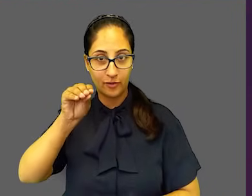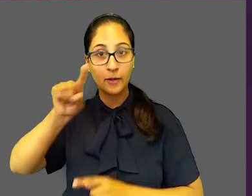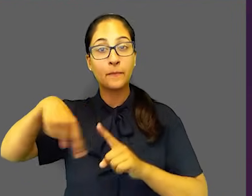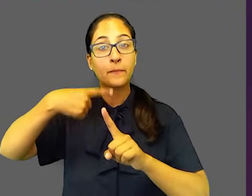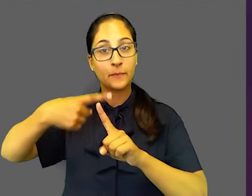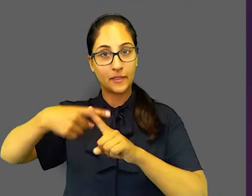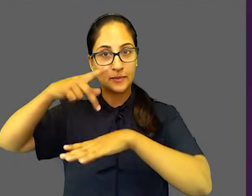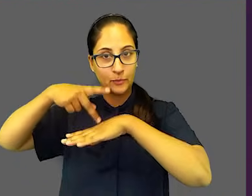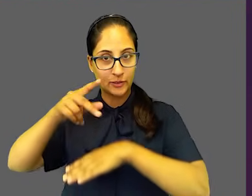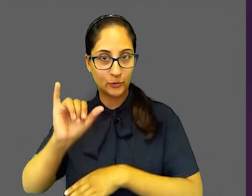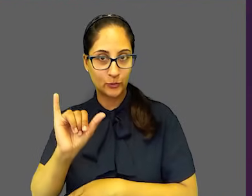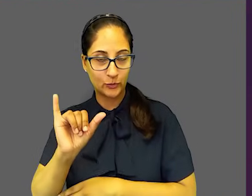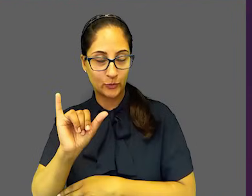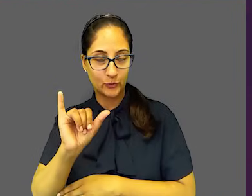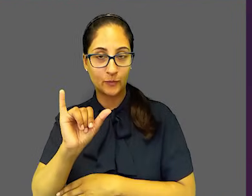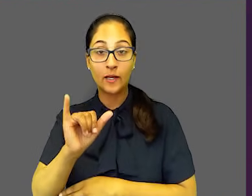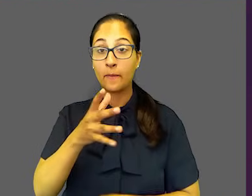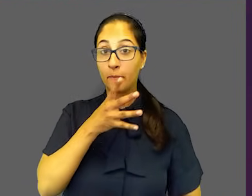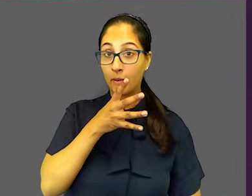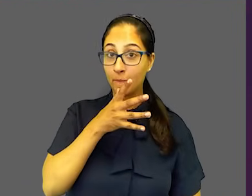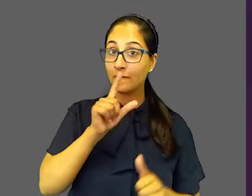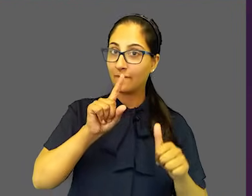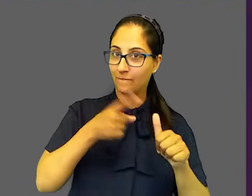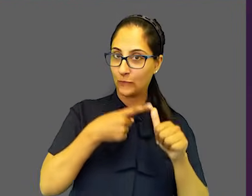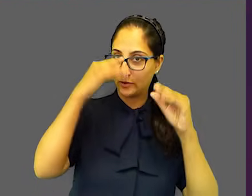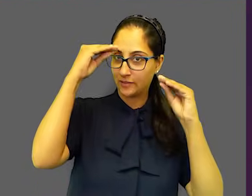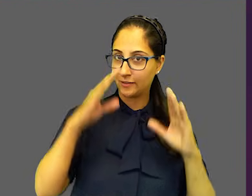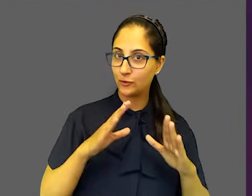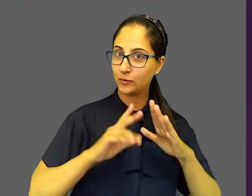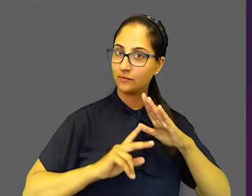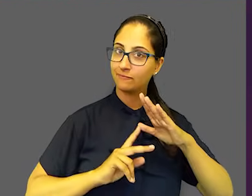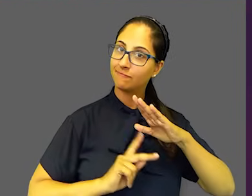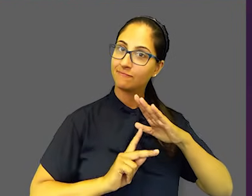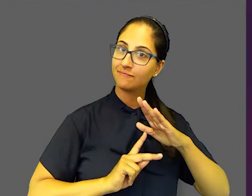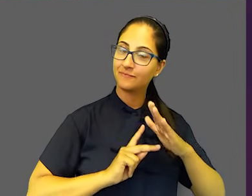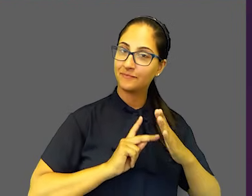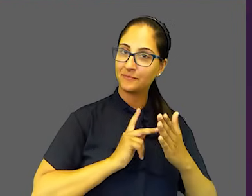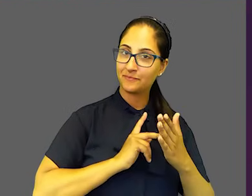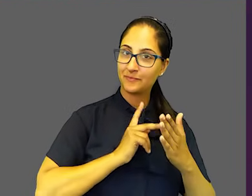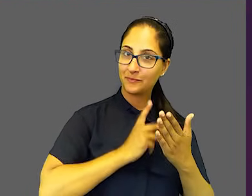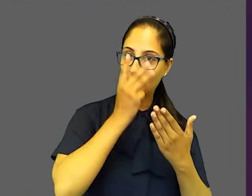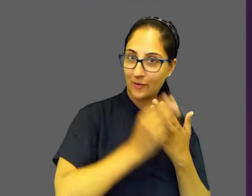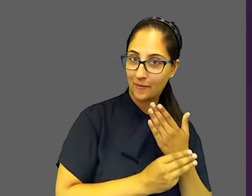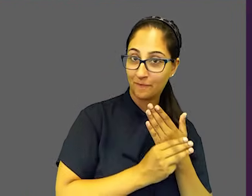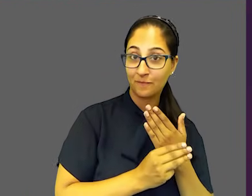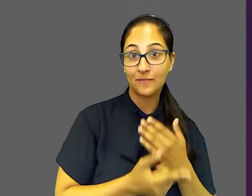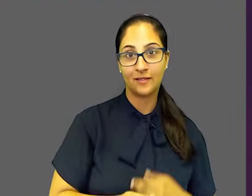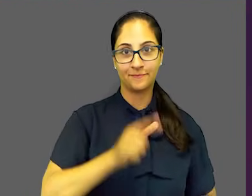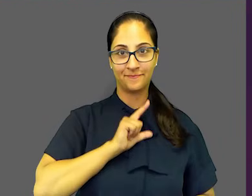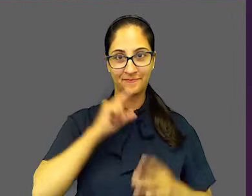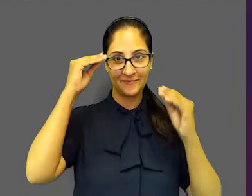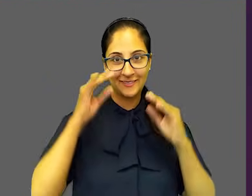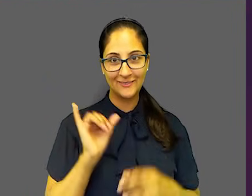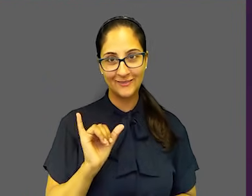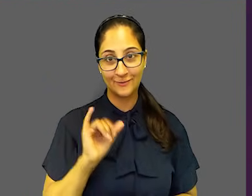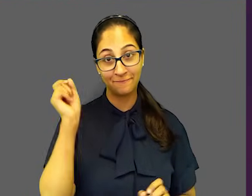first group of teachers in the primary system. And I guess I shouldn't have been surprised that I ended up following in their footsteps. And each one of